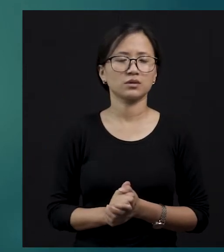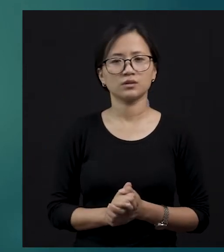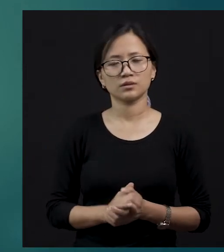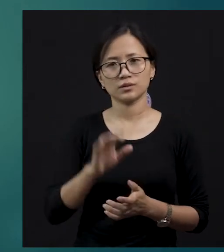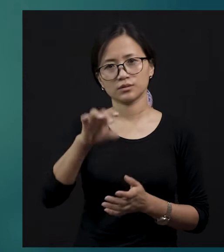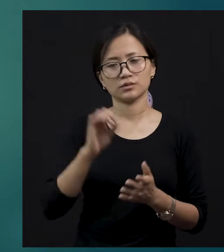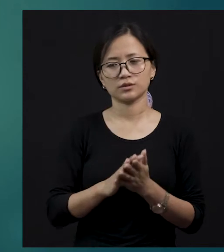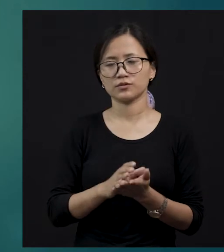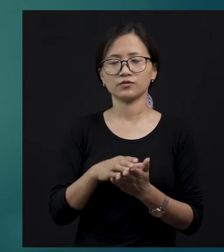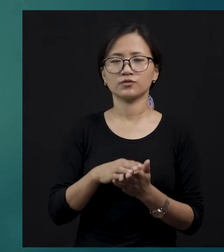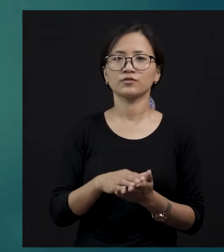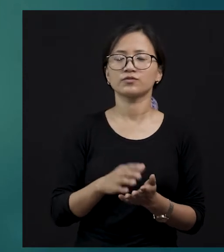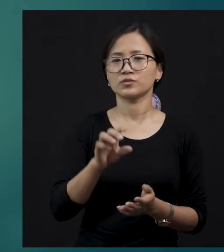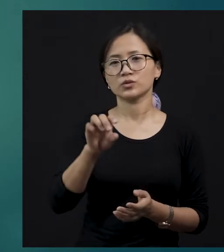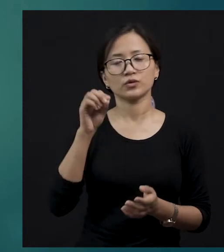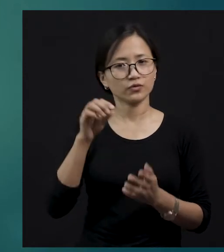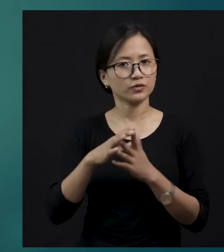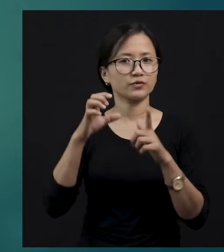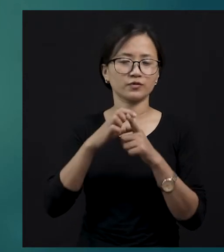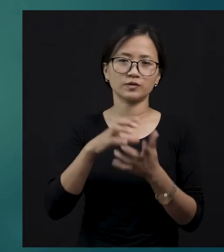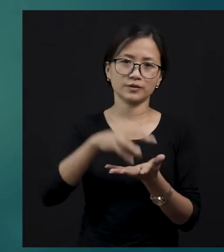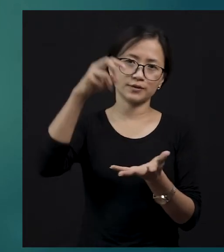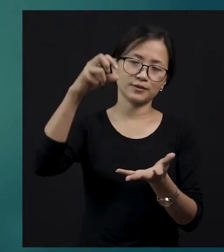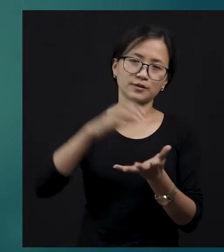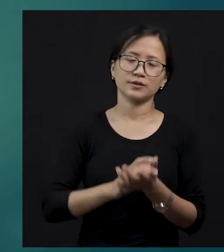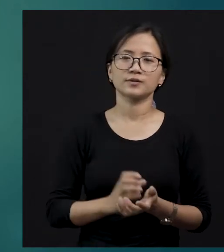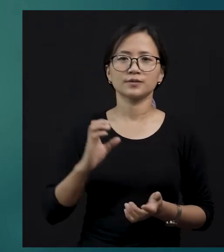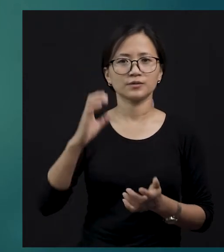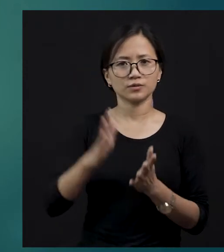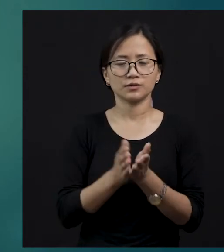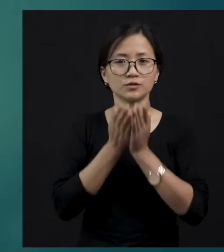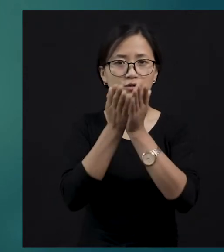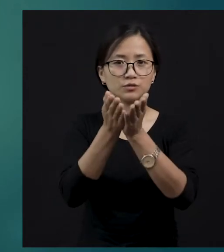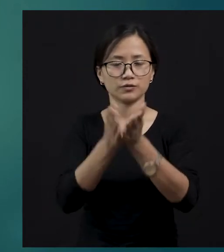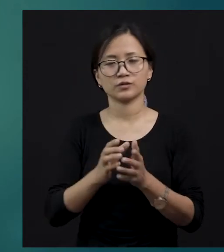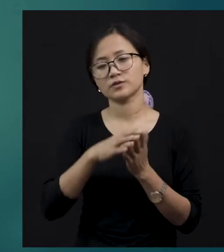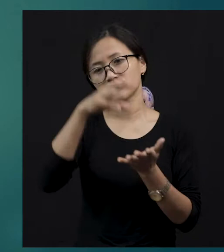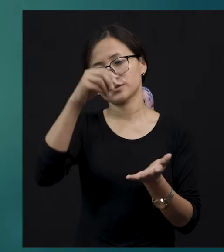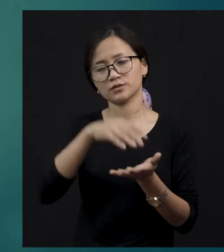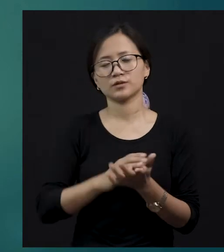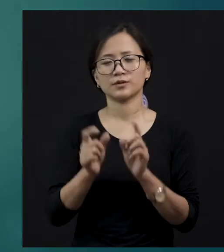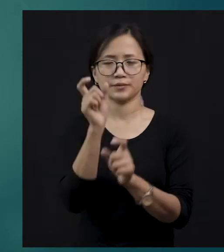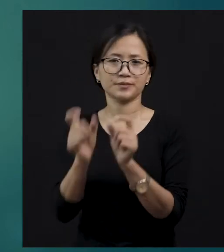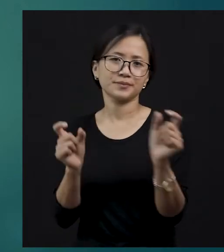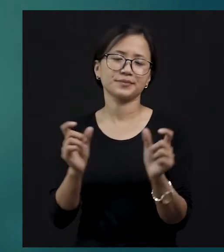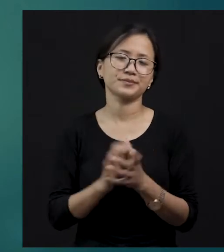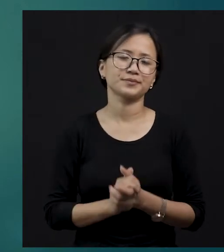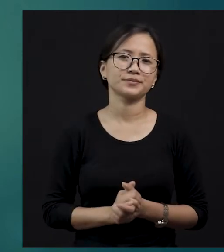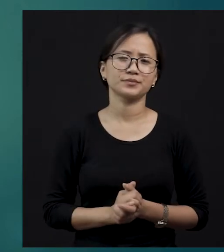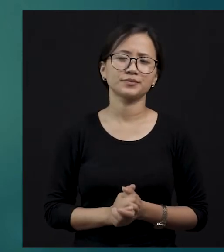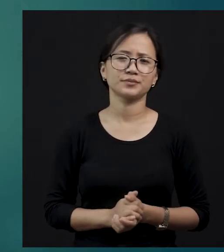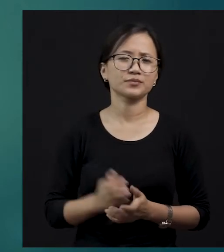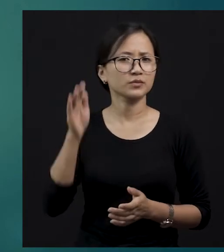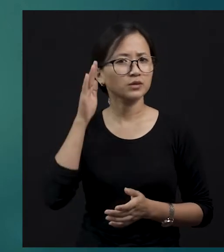that is found in the desert. We all have heard, isn't it? We say the camel is the sheep of the desert, and people, you